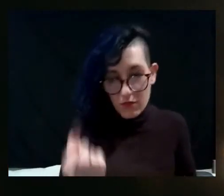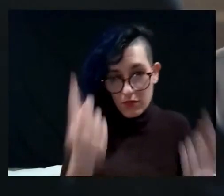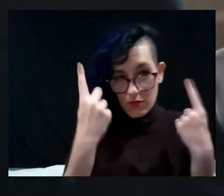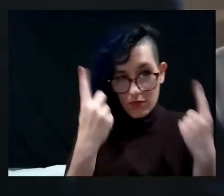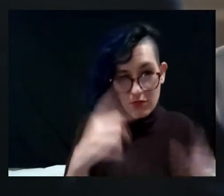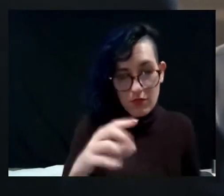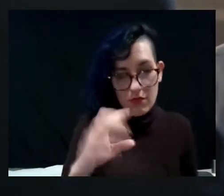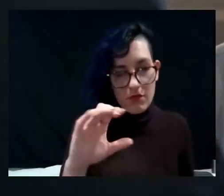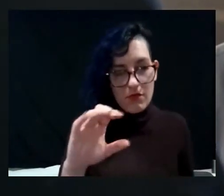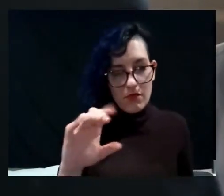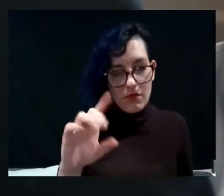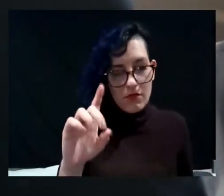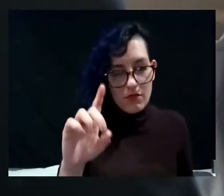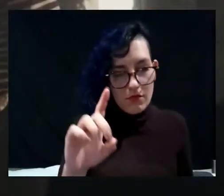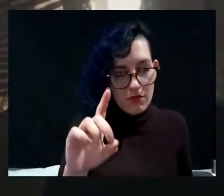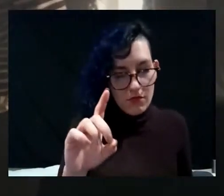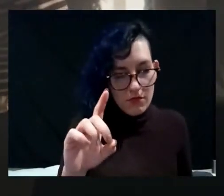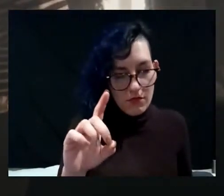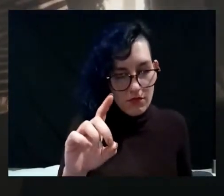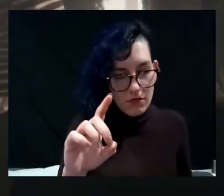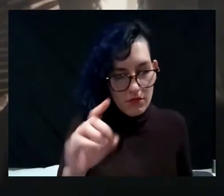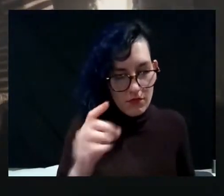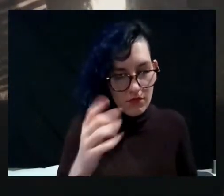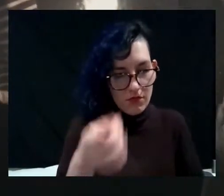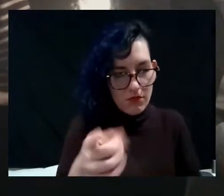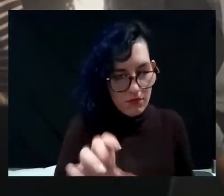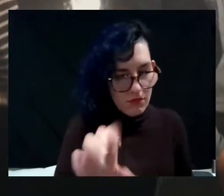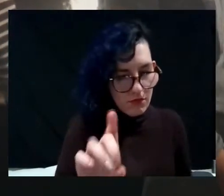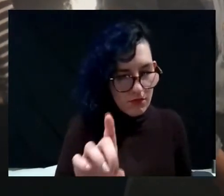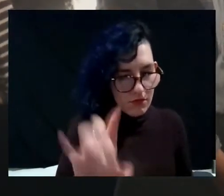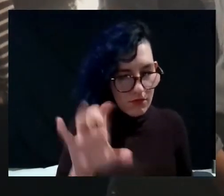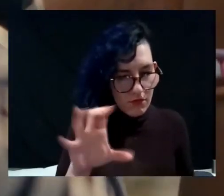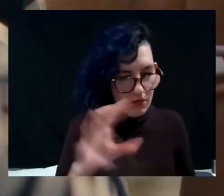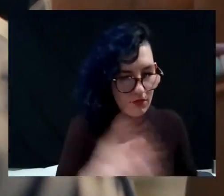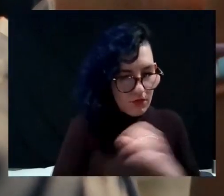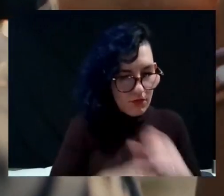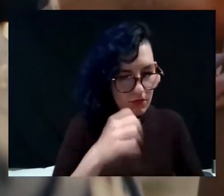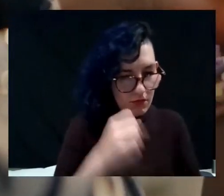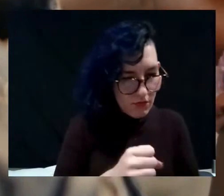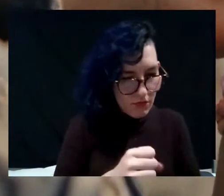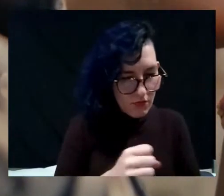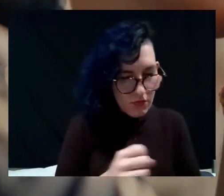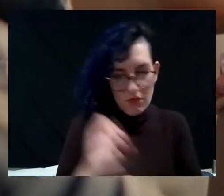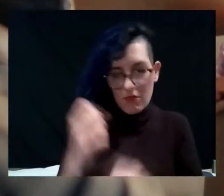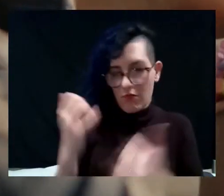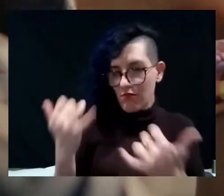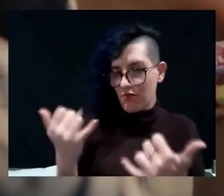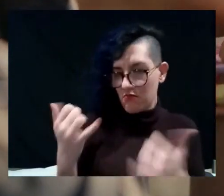is investing in startup companies working to transform carbon into new forms of energy.